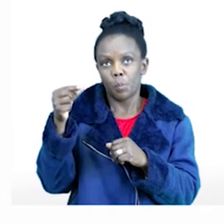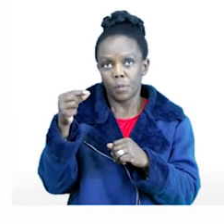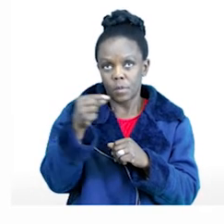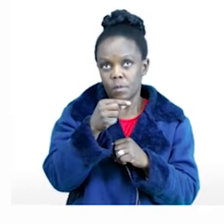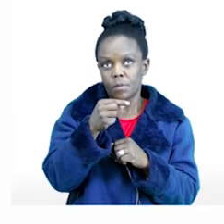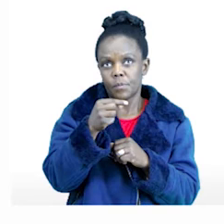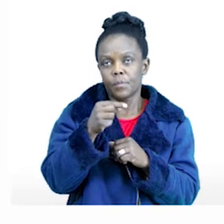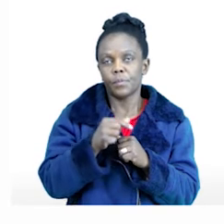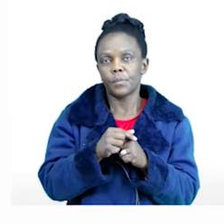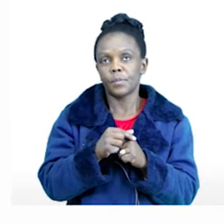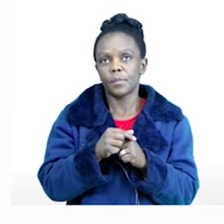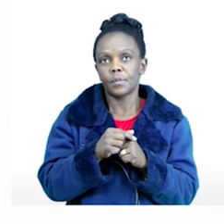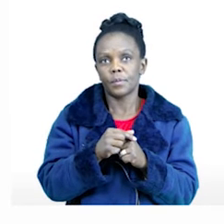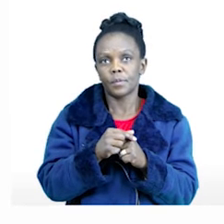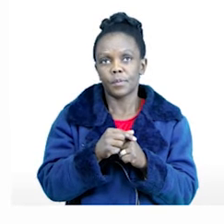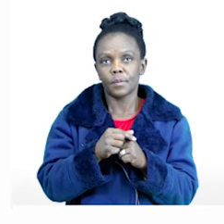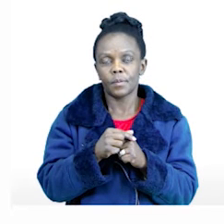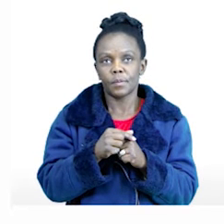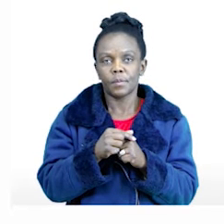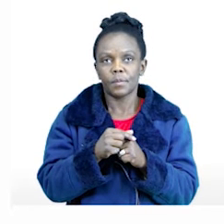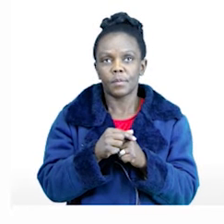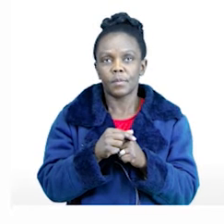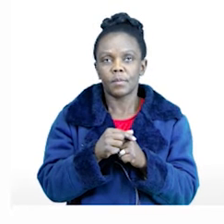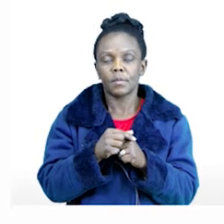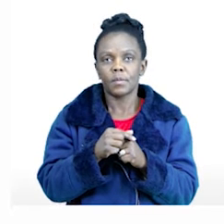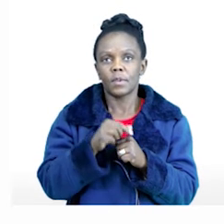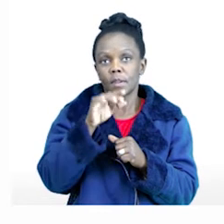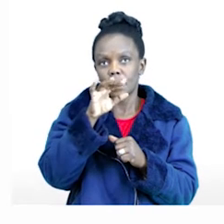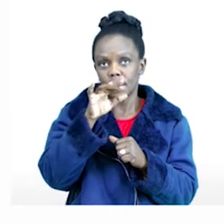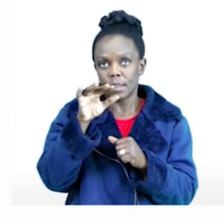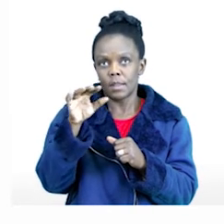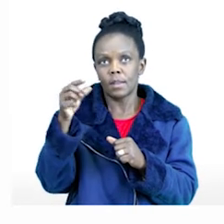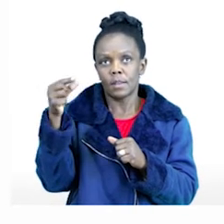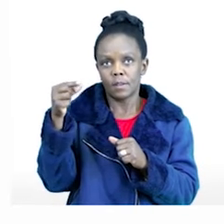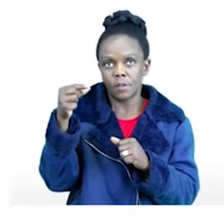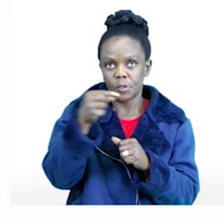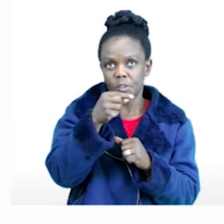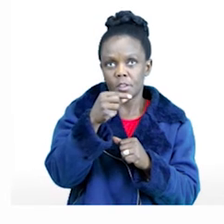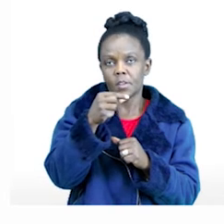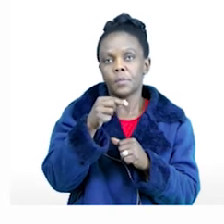G. And when it makes its sound, it goes like this. G.